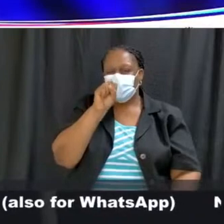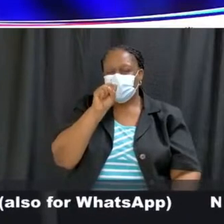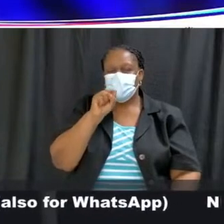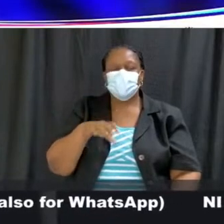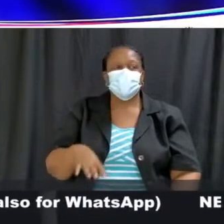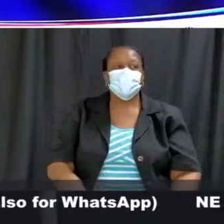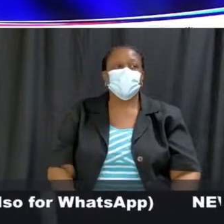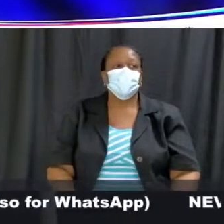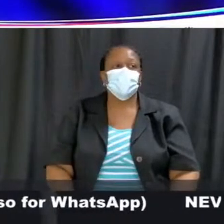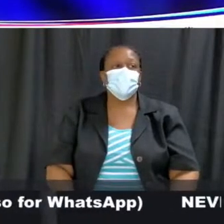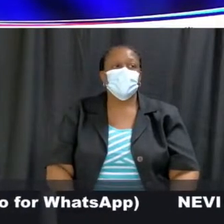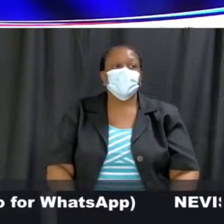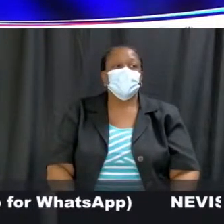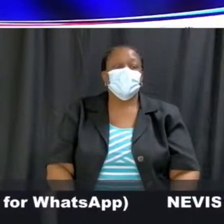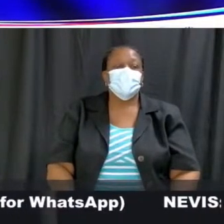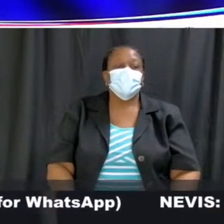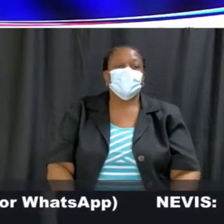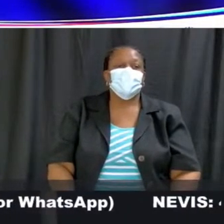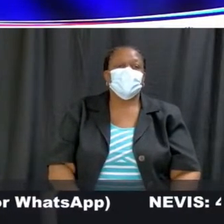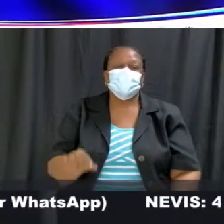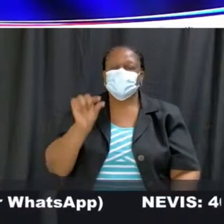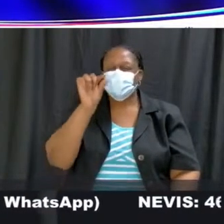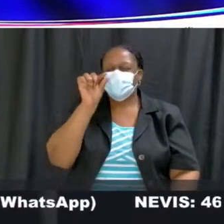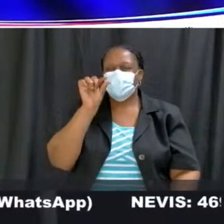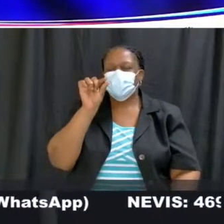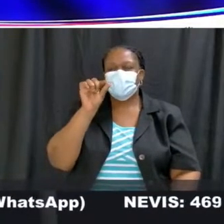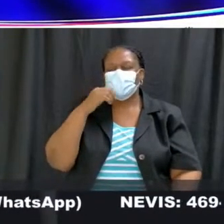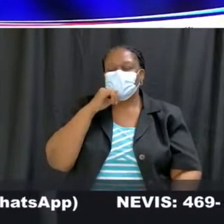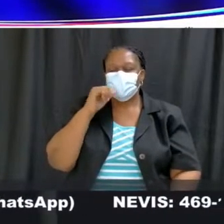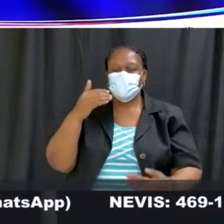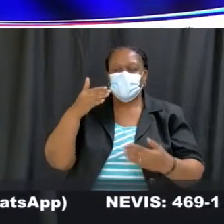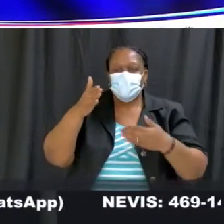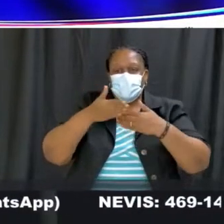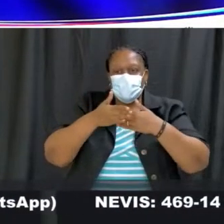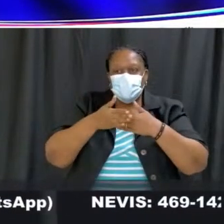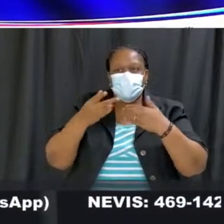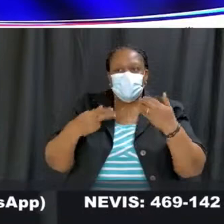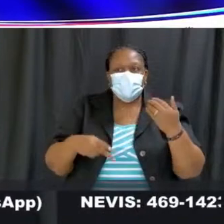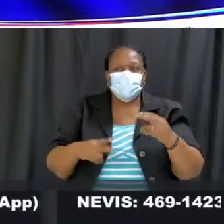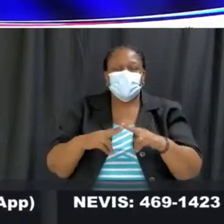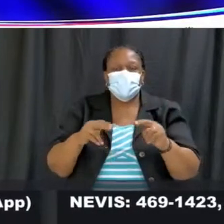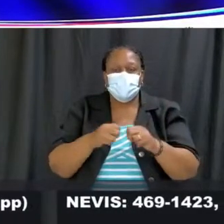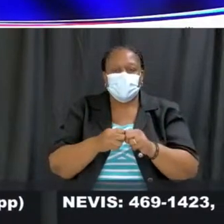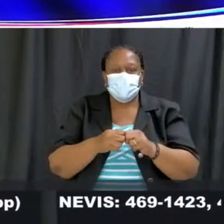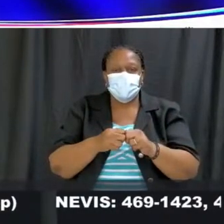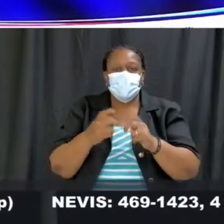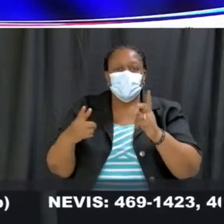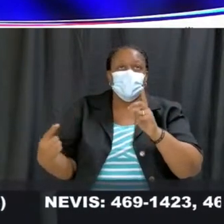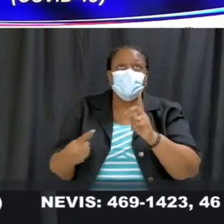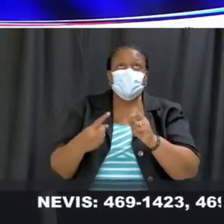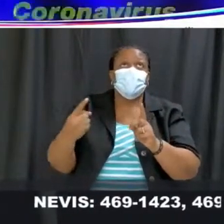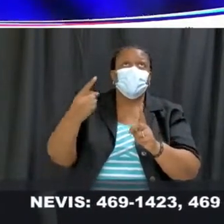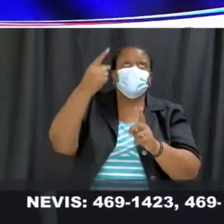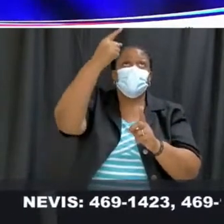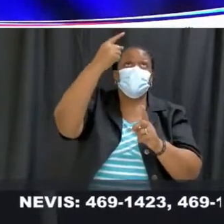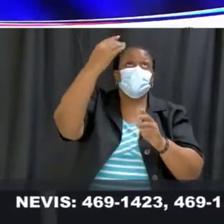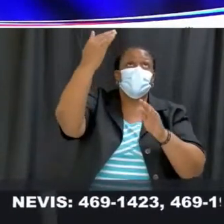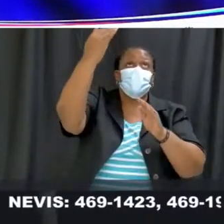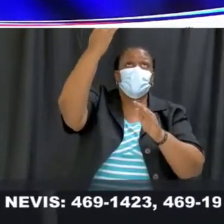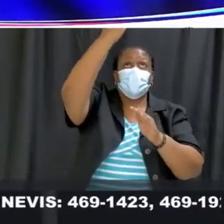no threat to St. Kitts and Nevis. The trajectory has it going north of St. Kitts and Nevis, so